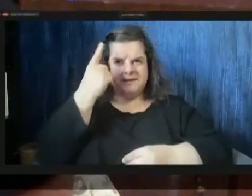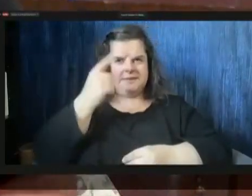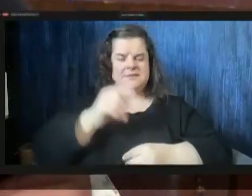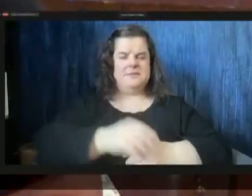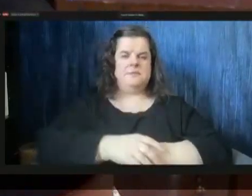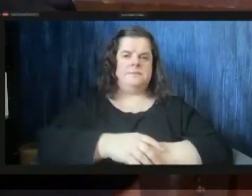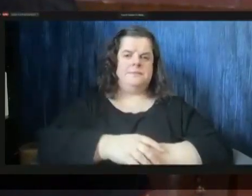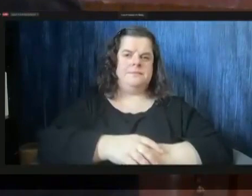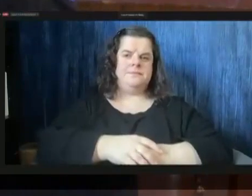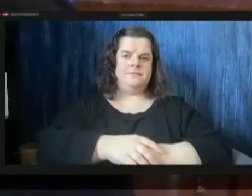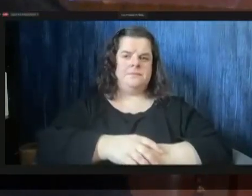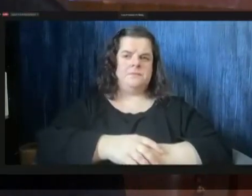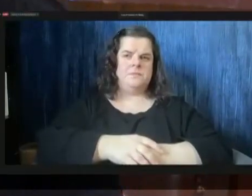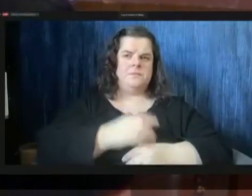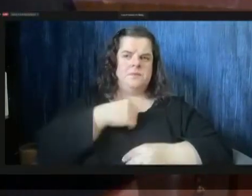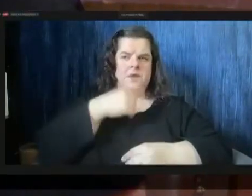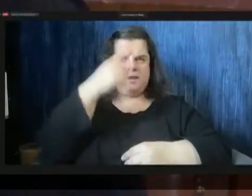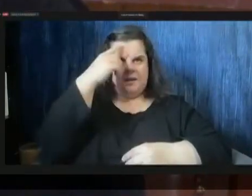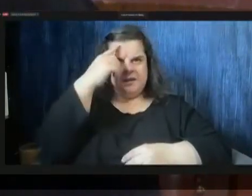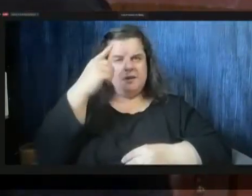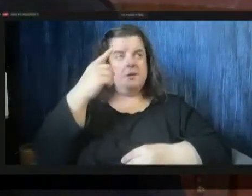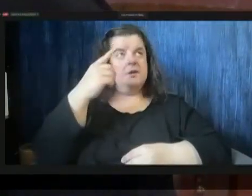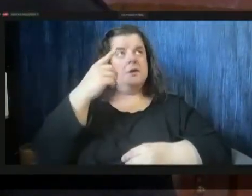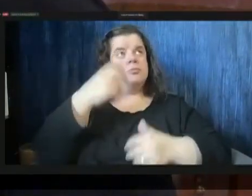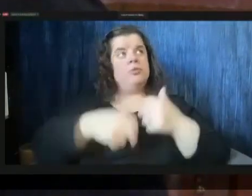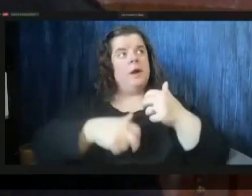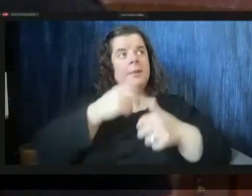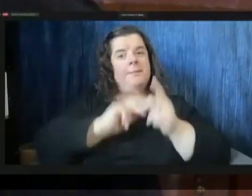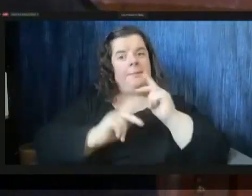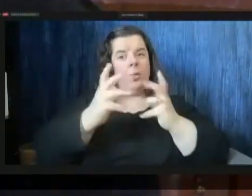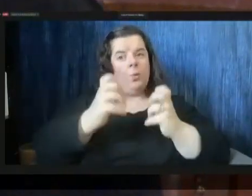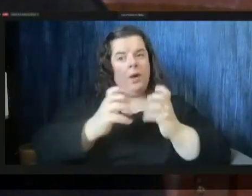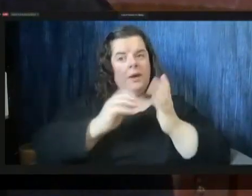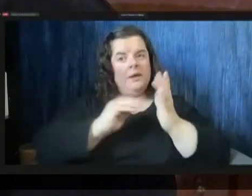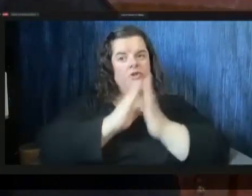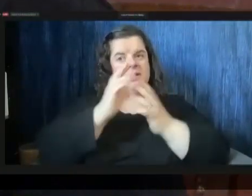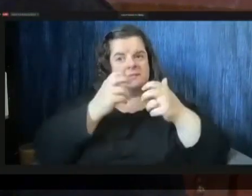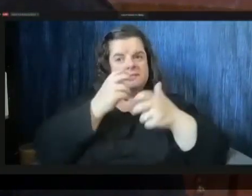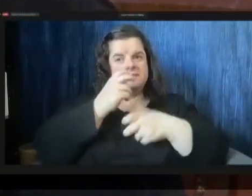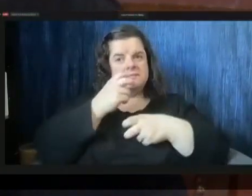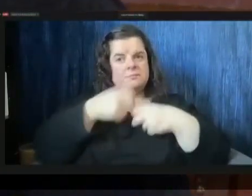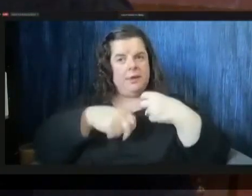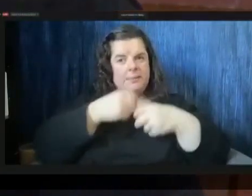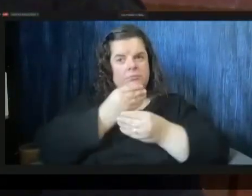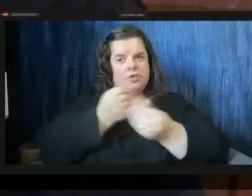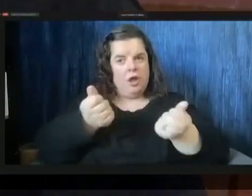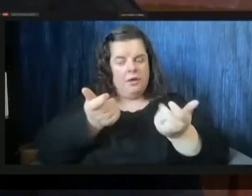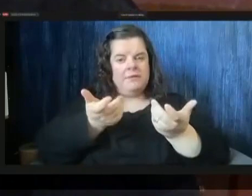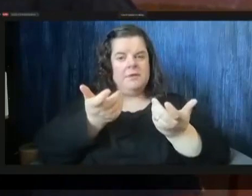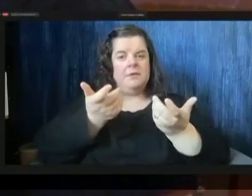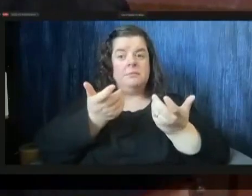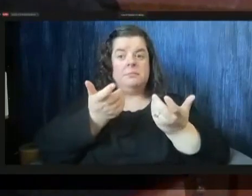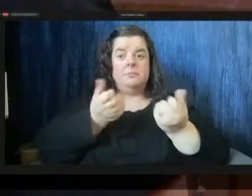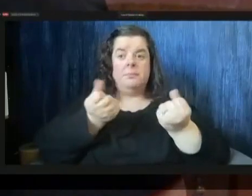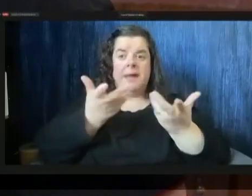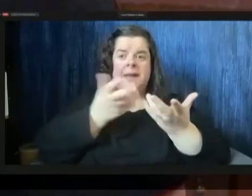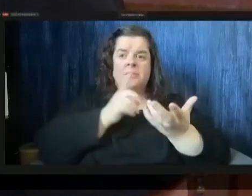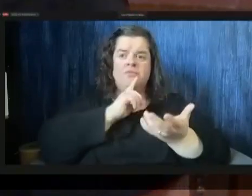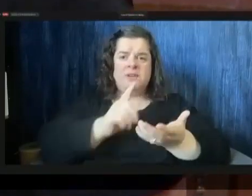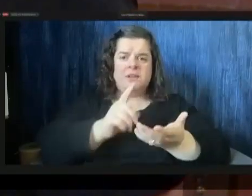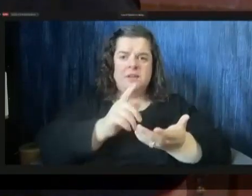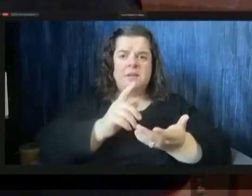know, I think that the problems that people want addressed are legitimate. Many are legitimate. Some are